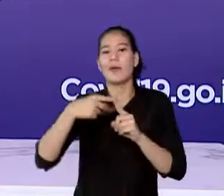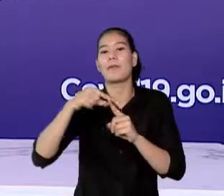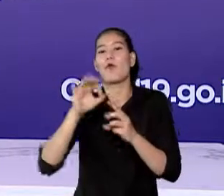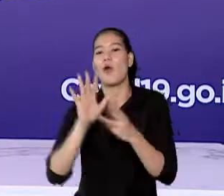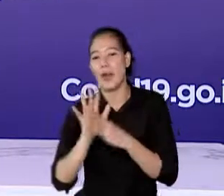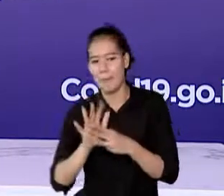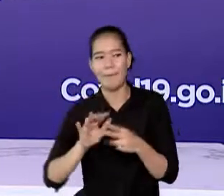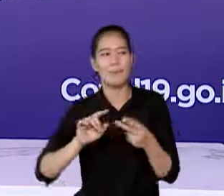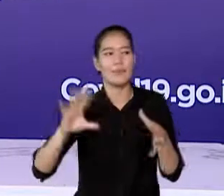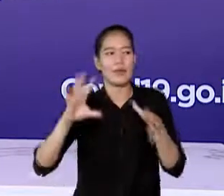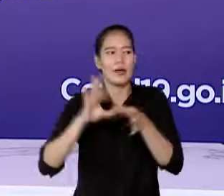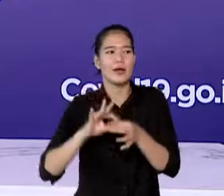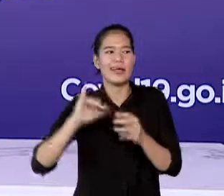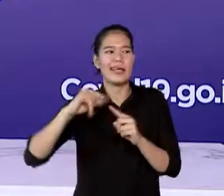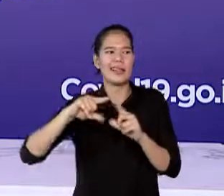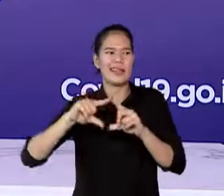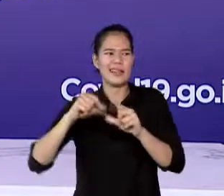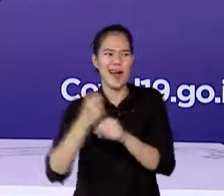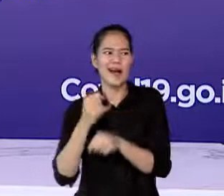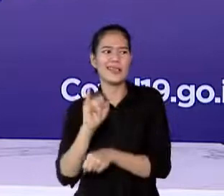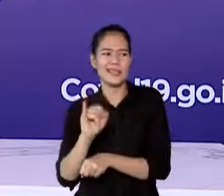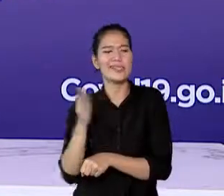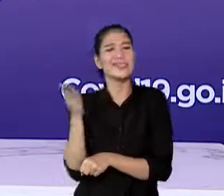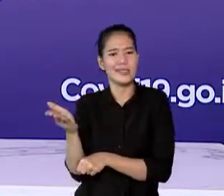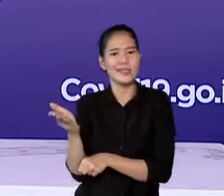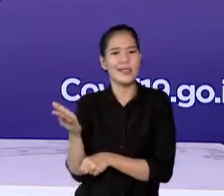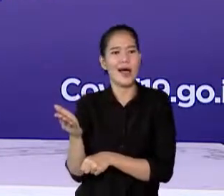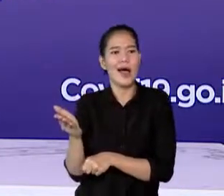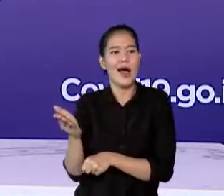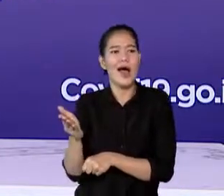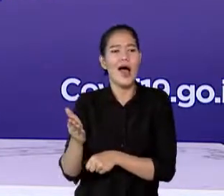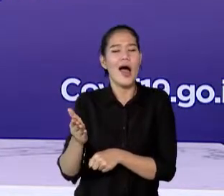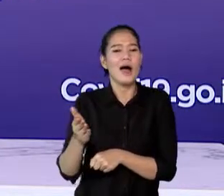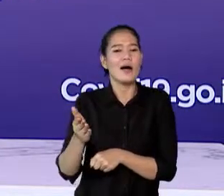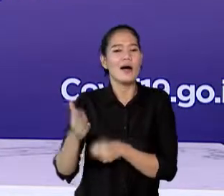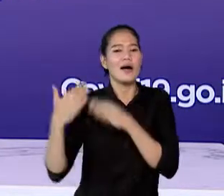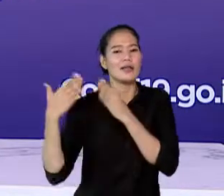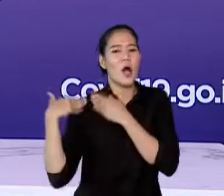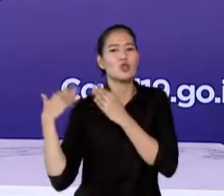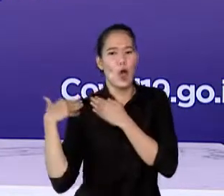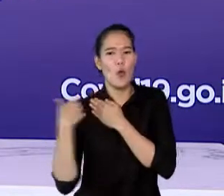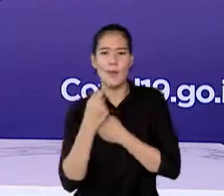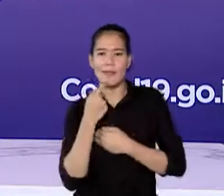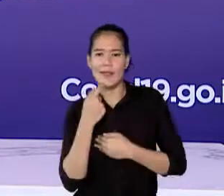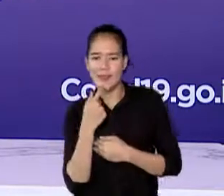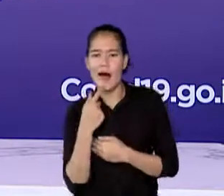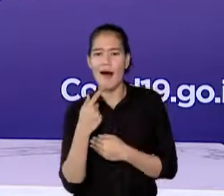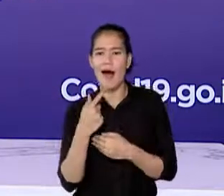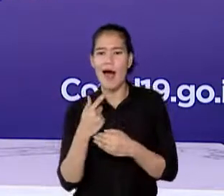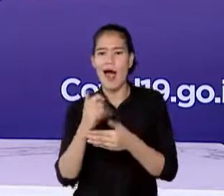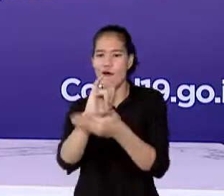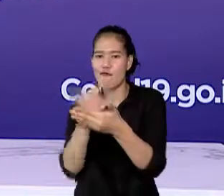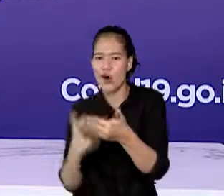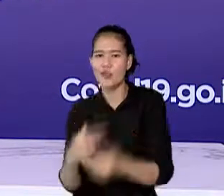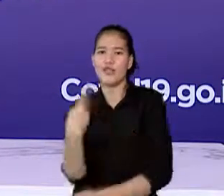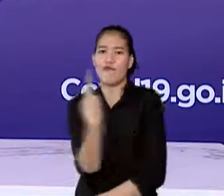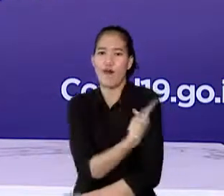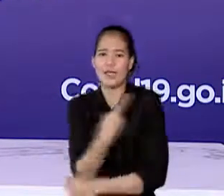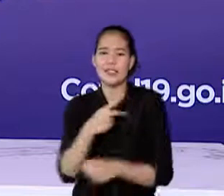also ITAGI as the authorized bodies to conduct a review of the vaccines used in